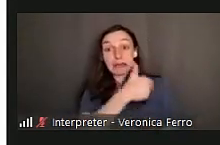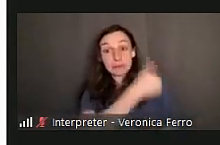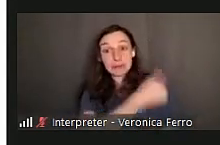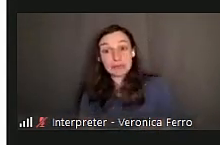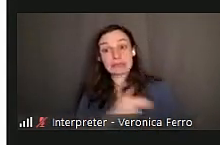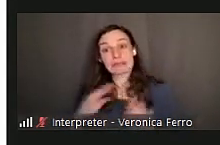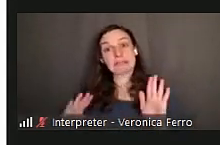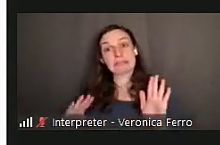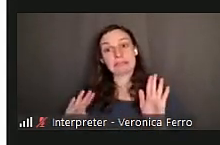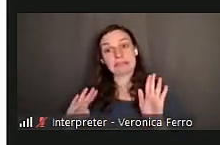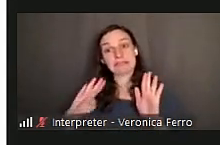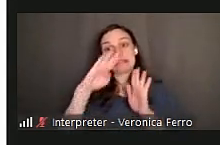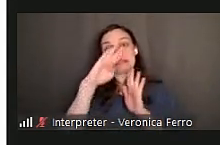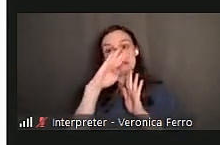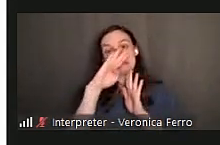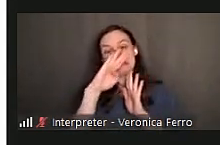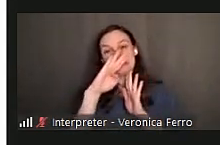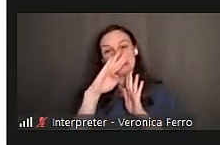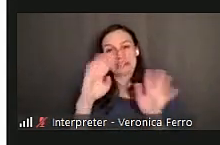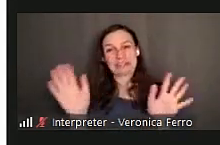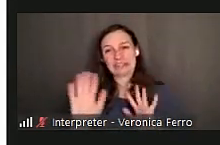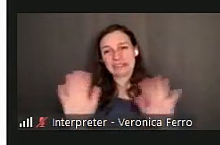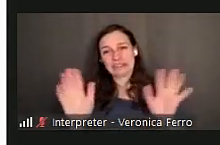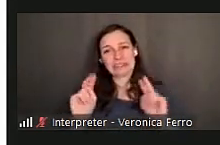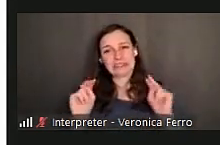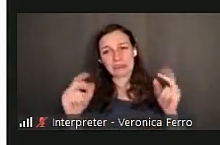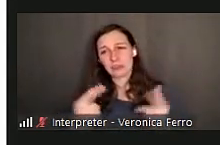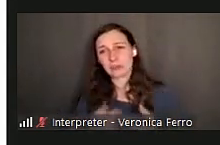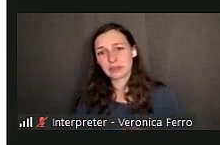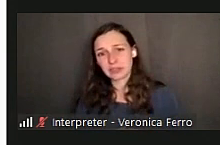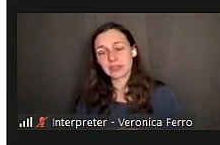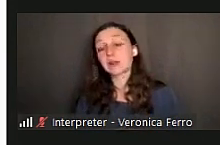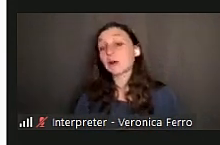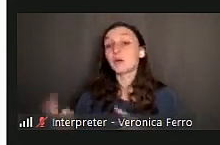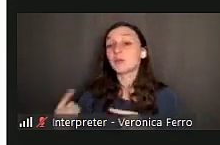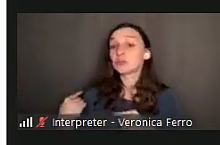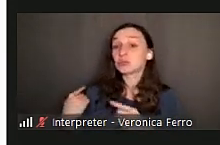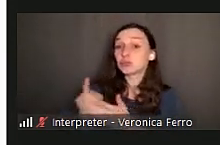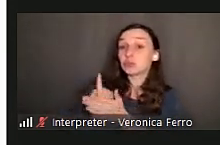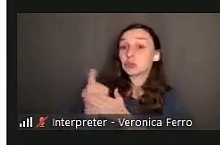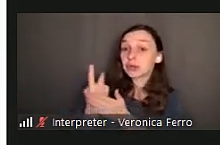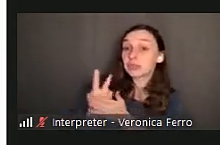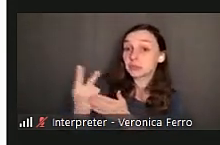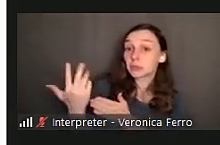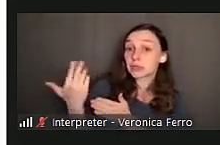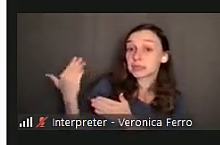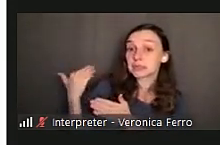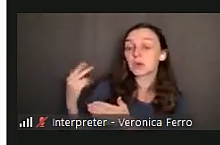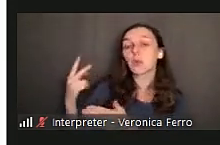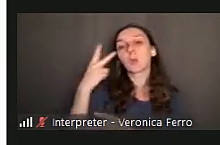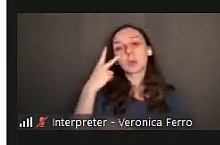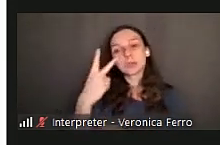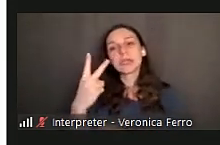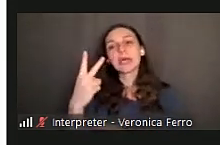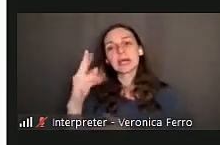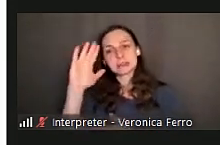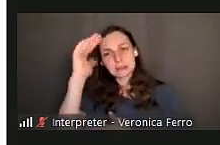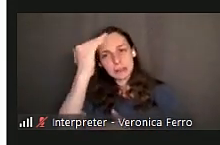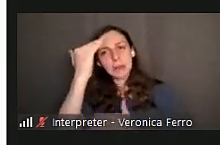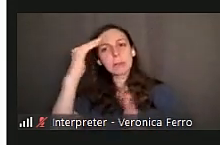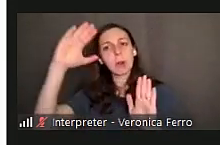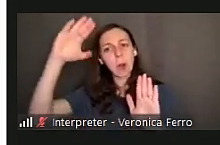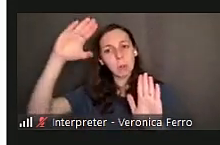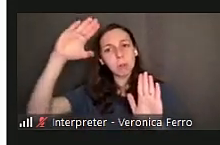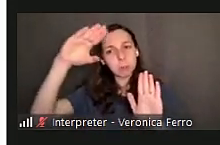direction. Over the previous few weeks, we had been seeing relatively steady movement